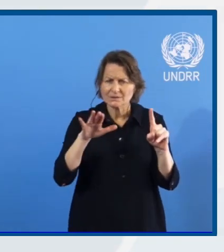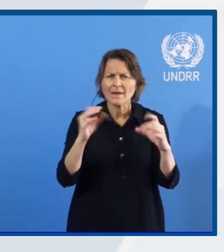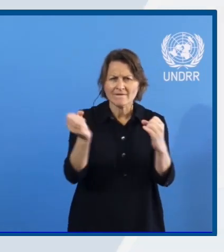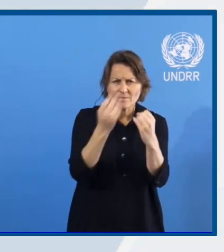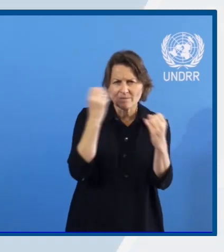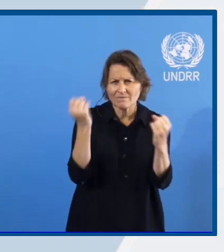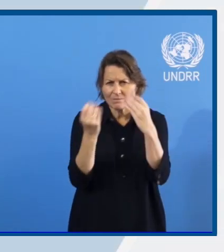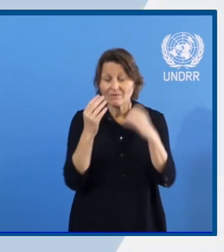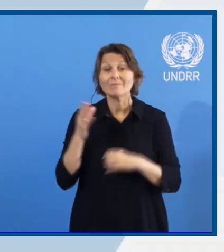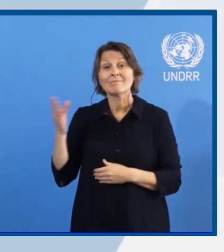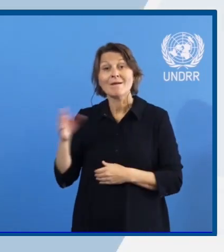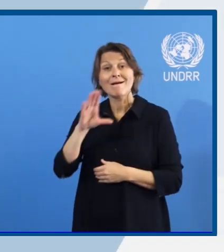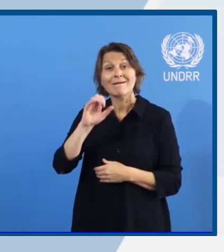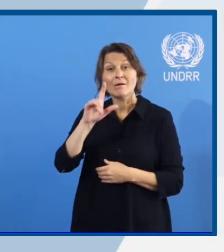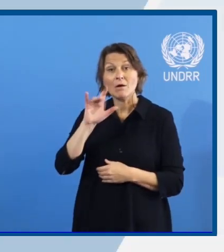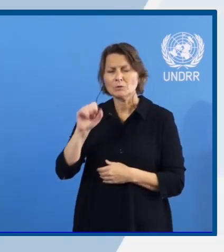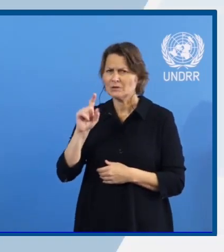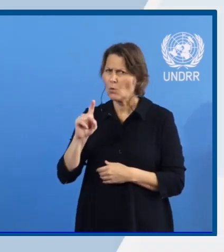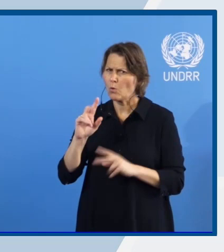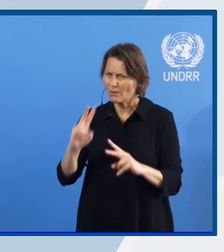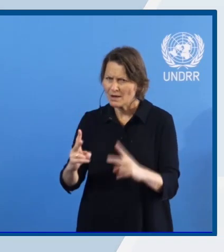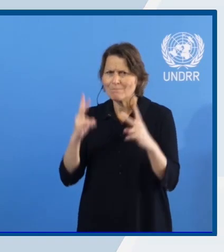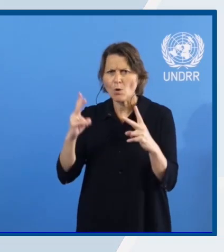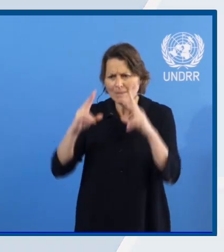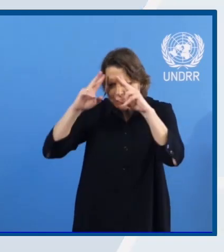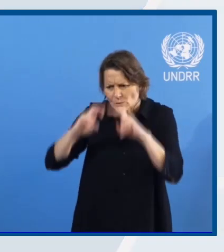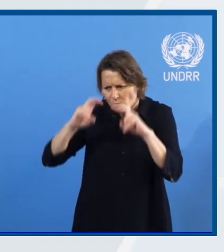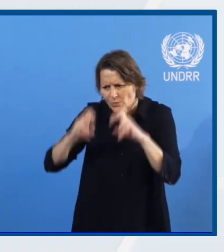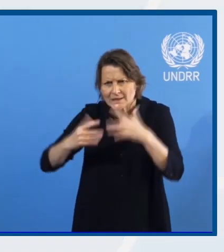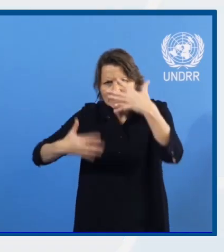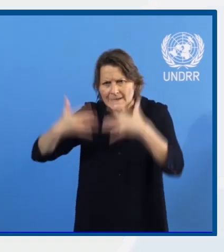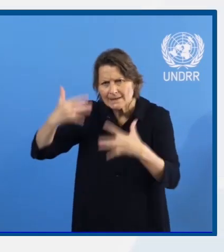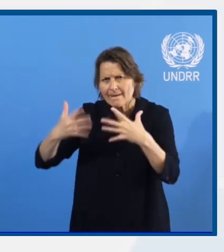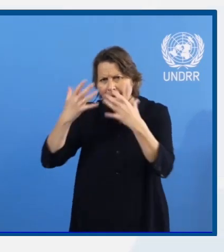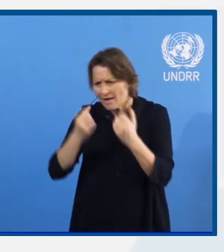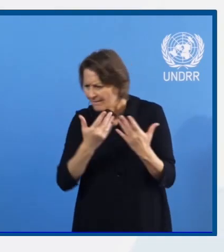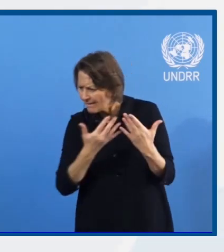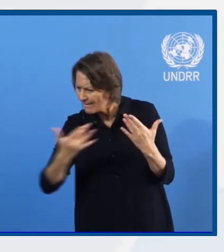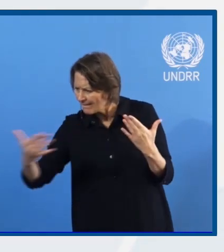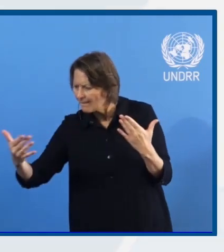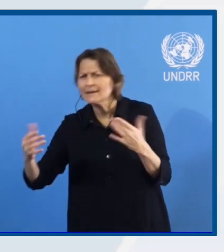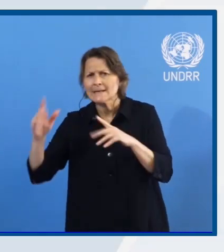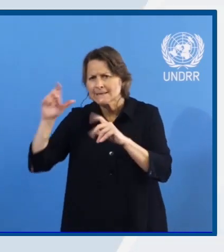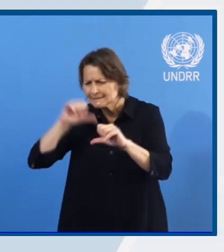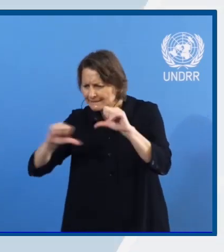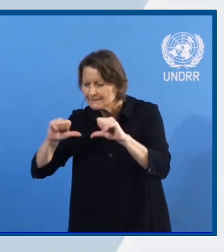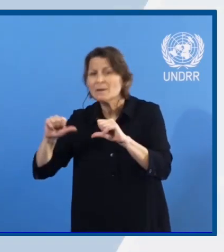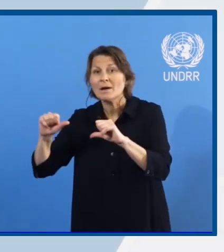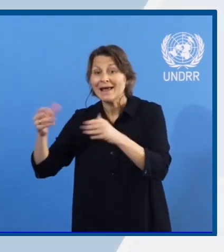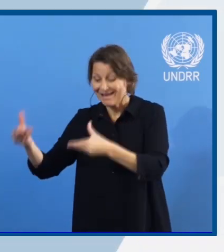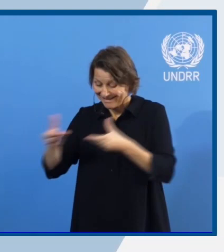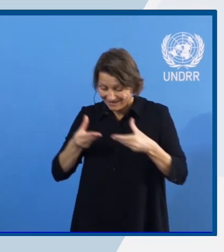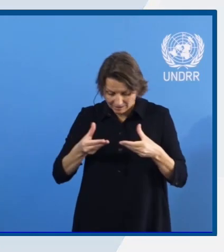about the importance of the scientific community, but translating their understanding and knowledge into